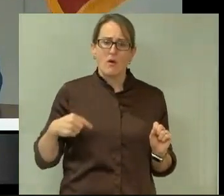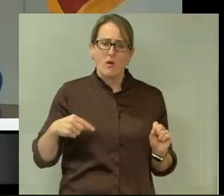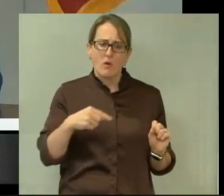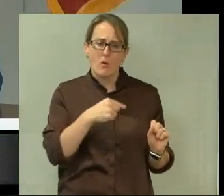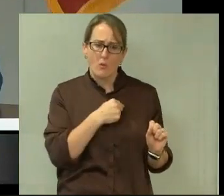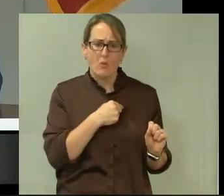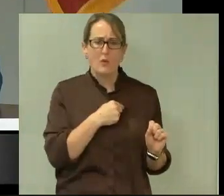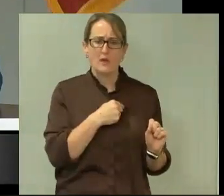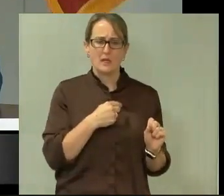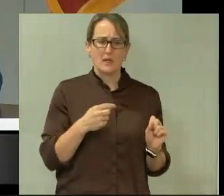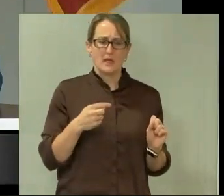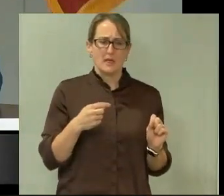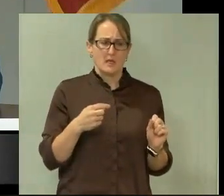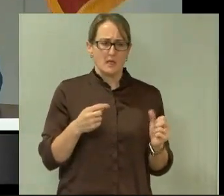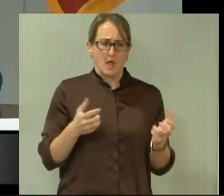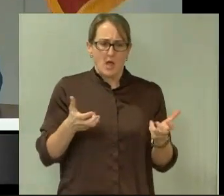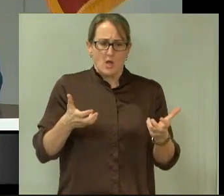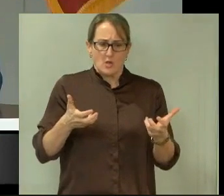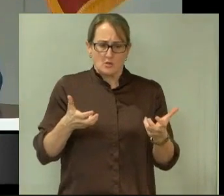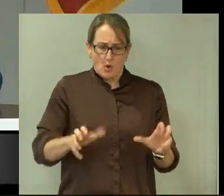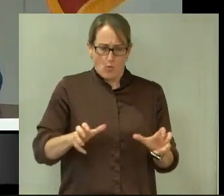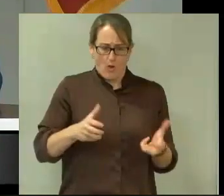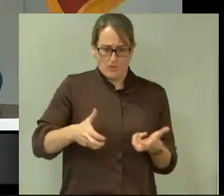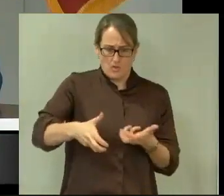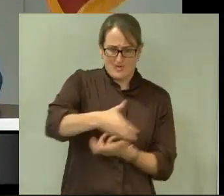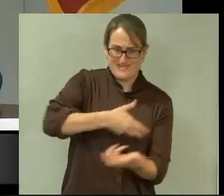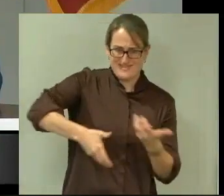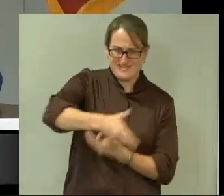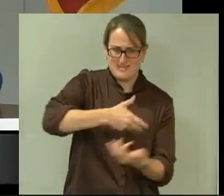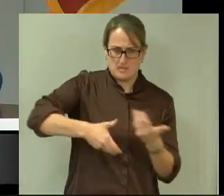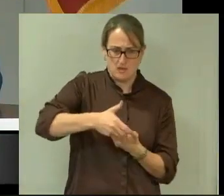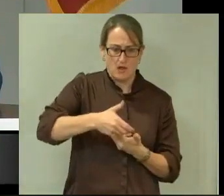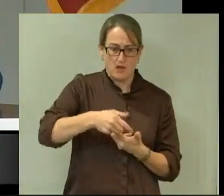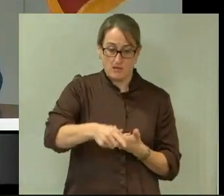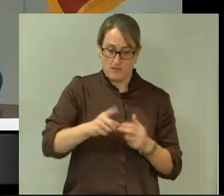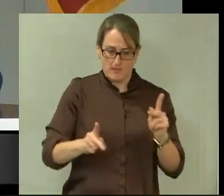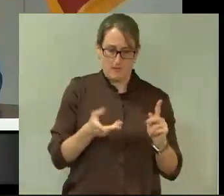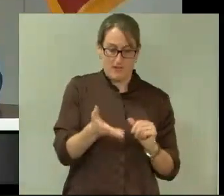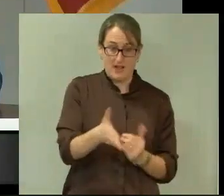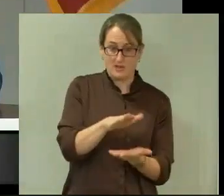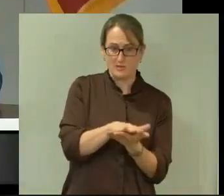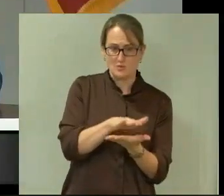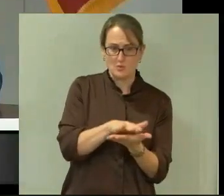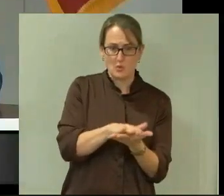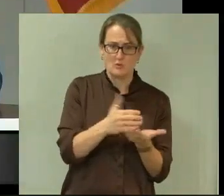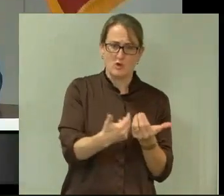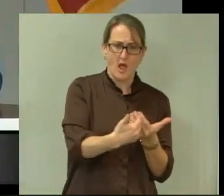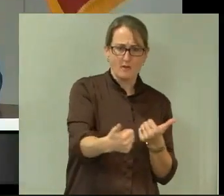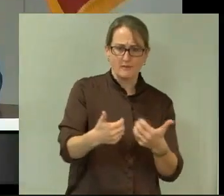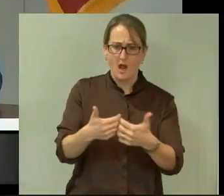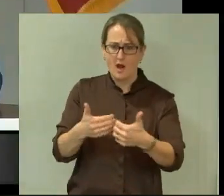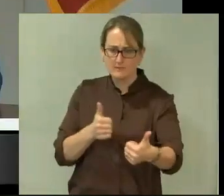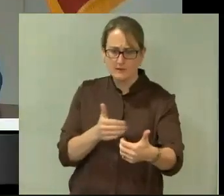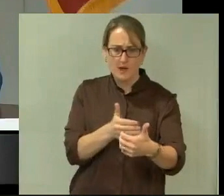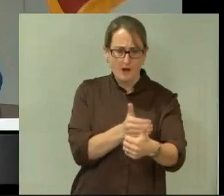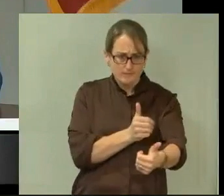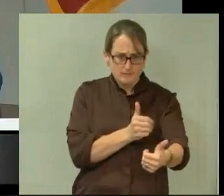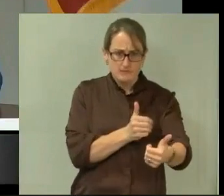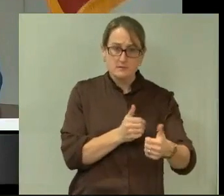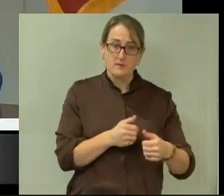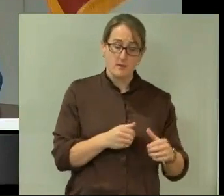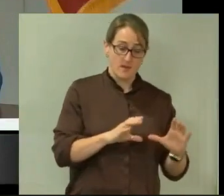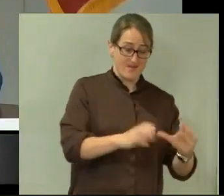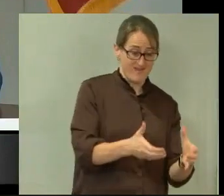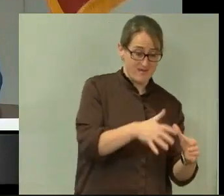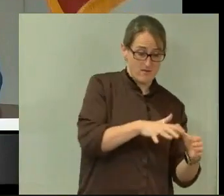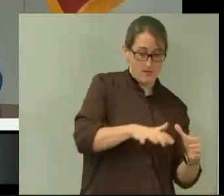of people within the school, so that we can cohort school by grade and by people